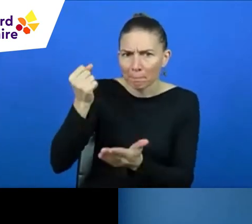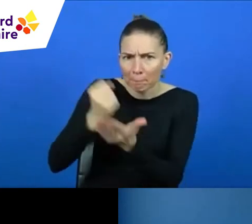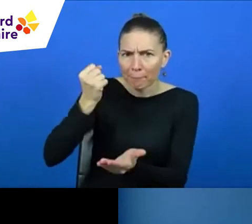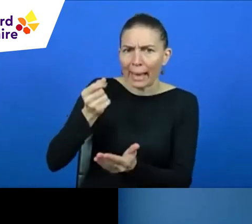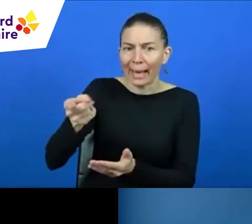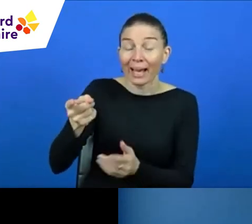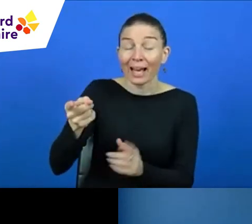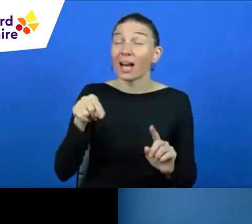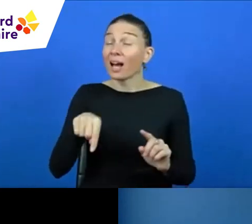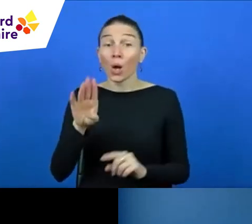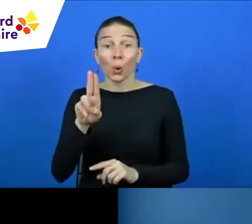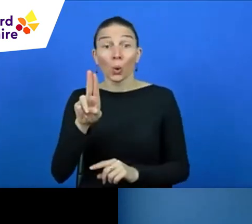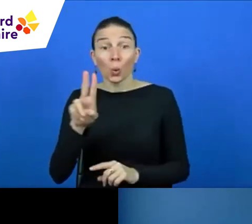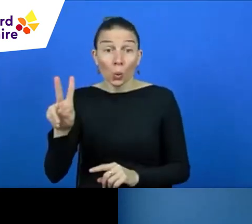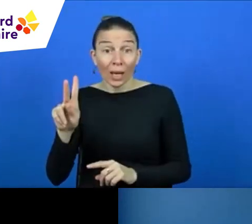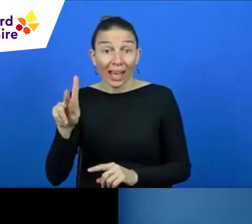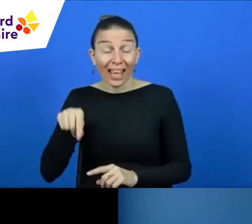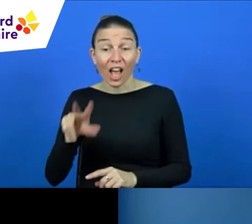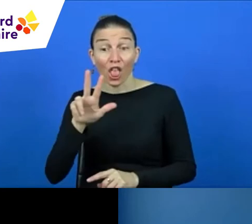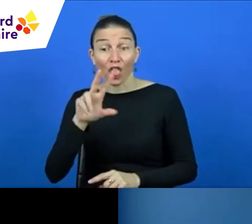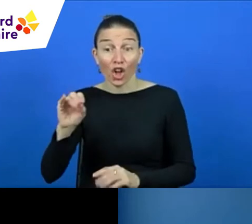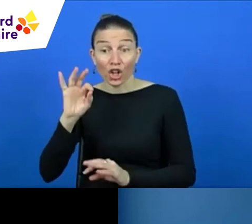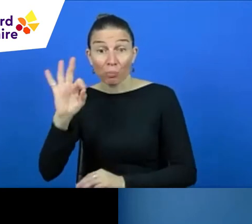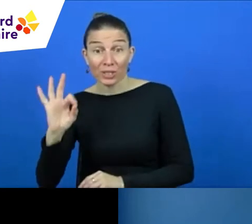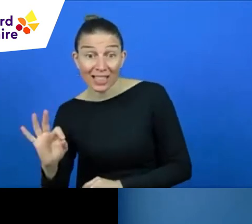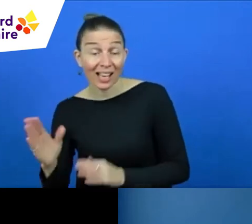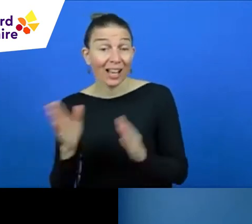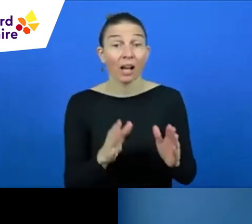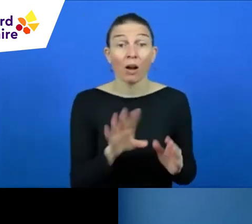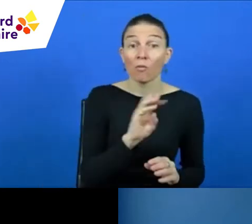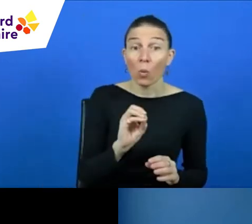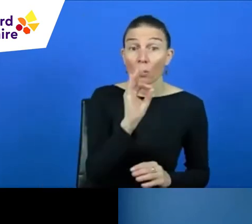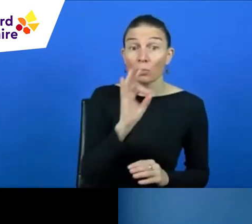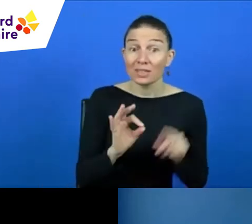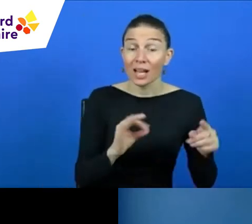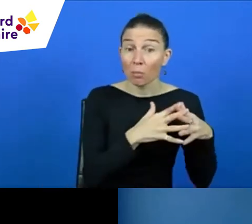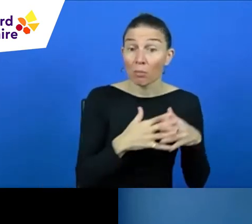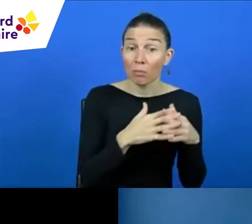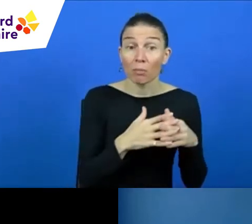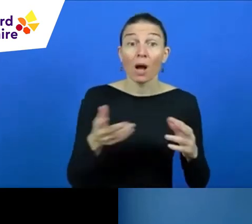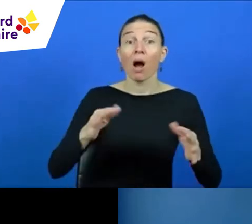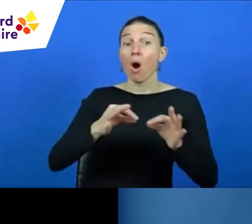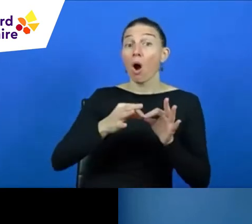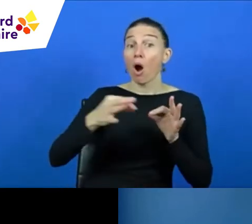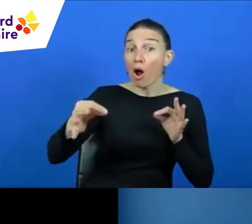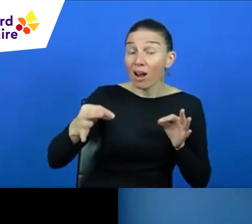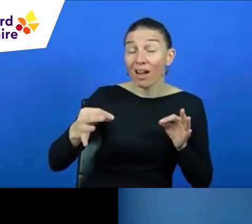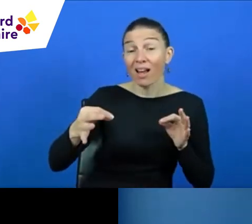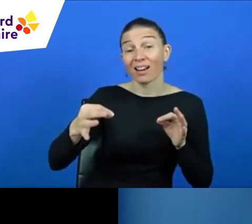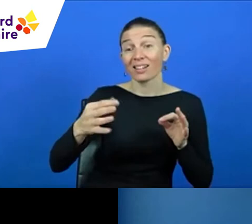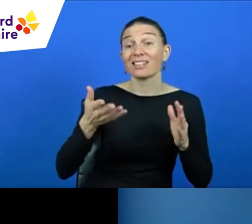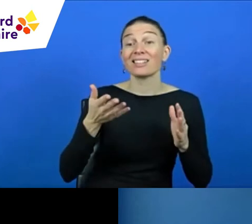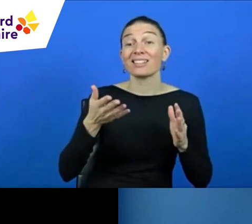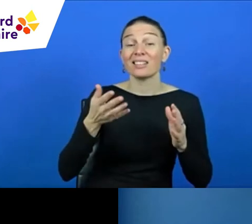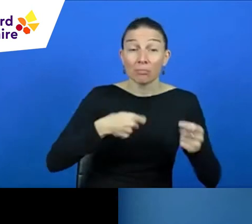UK, 40% in the US of all online retail transactions are now through Amazon.